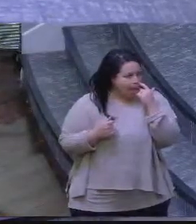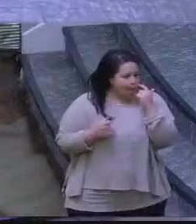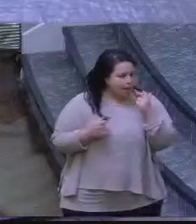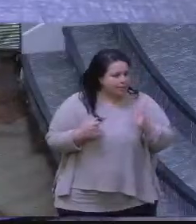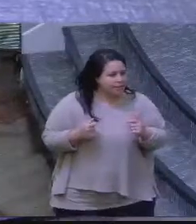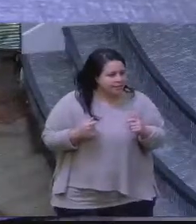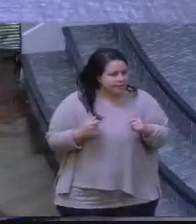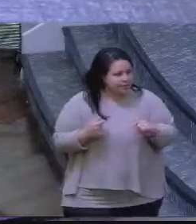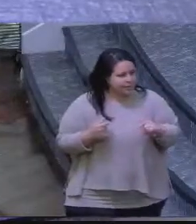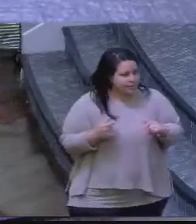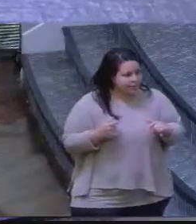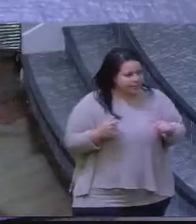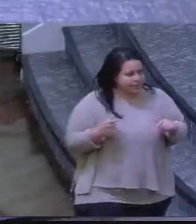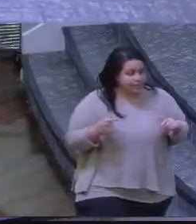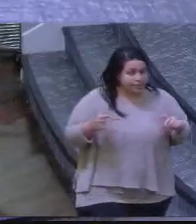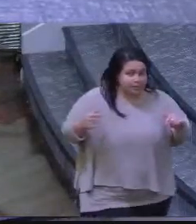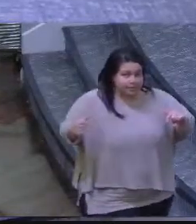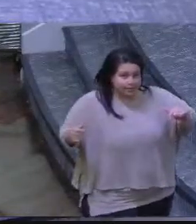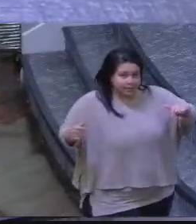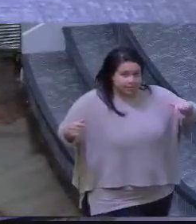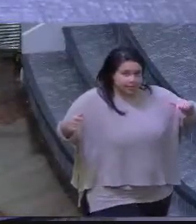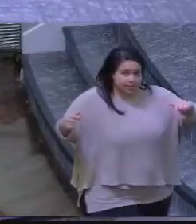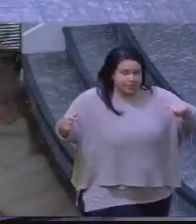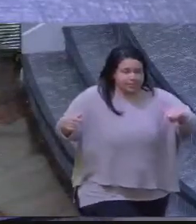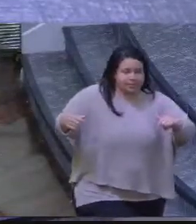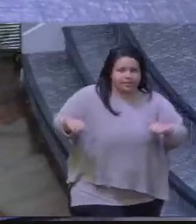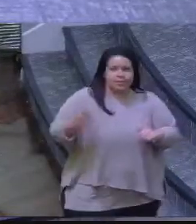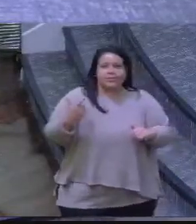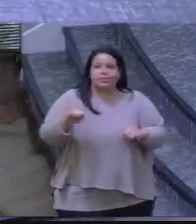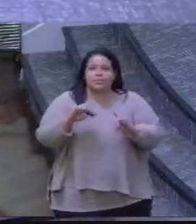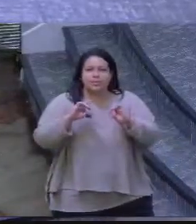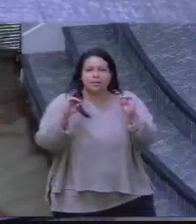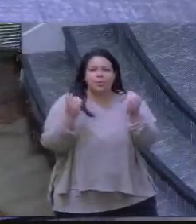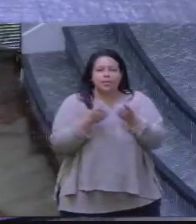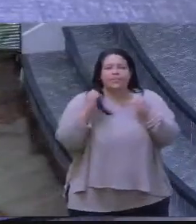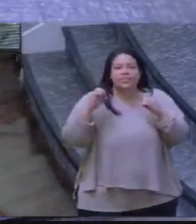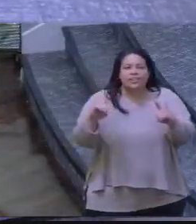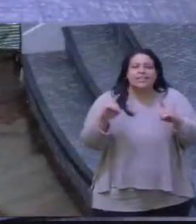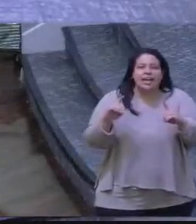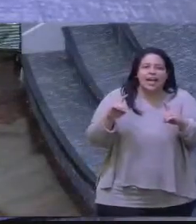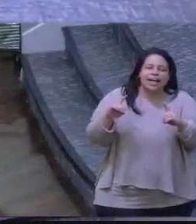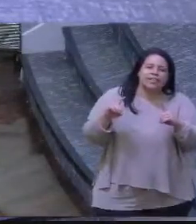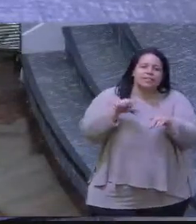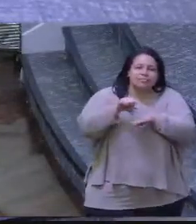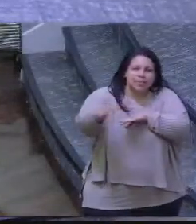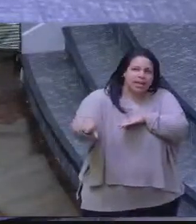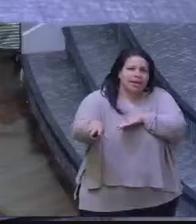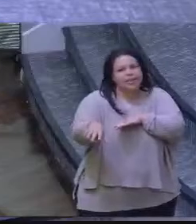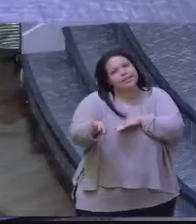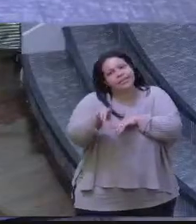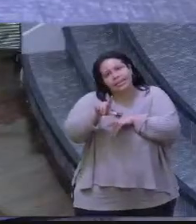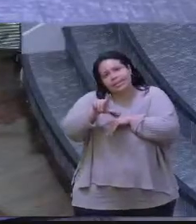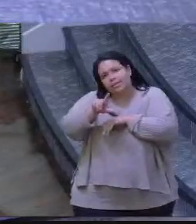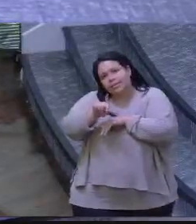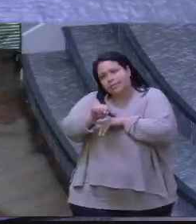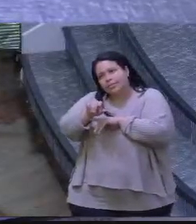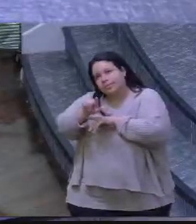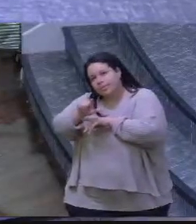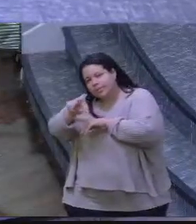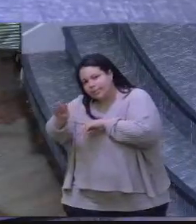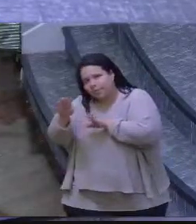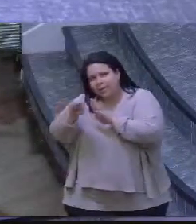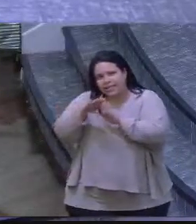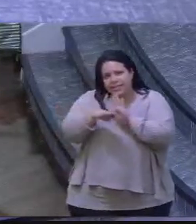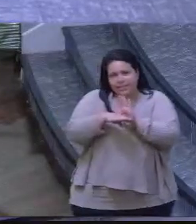Now, last week, the Georgia Department of Education released its 2024 list of Title I reward schools, and